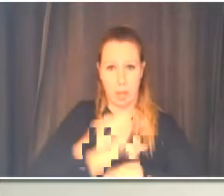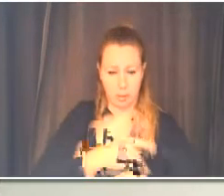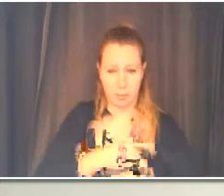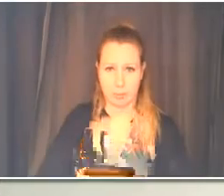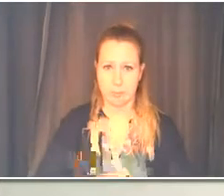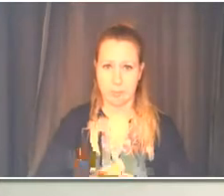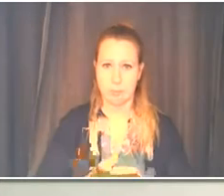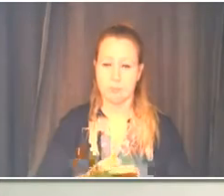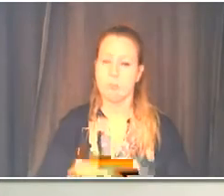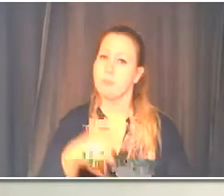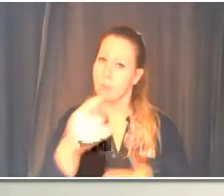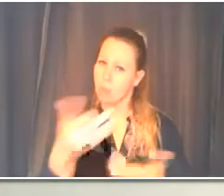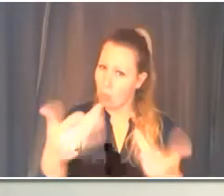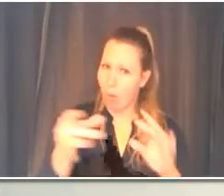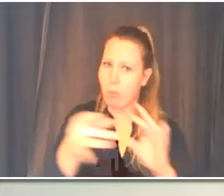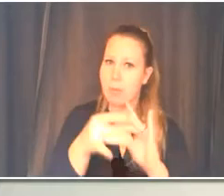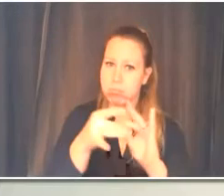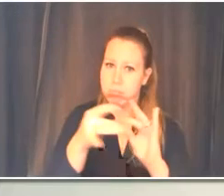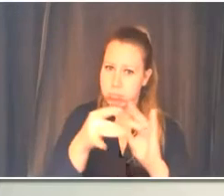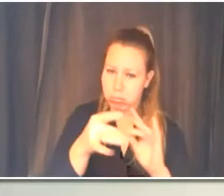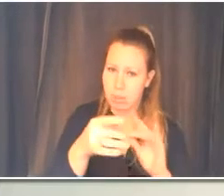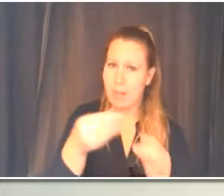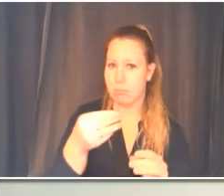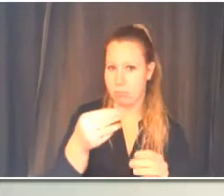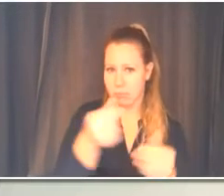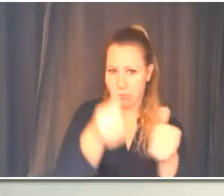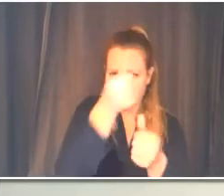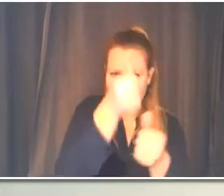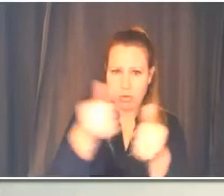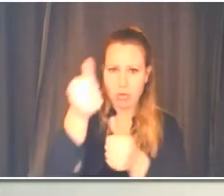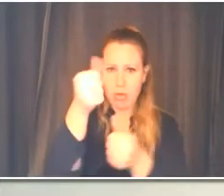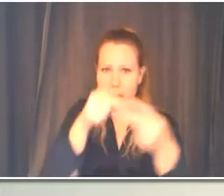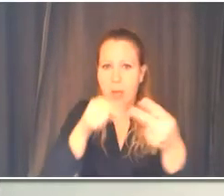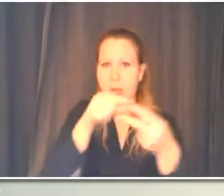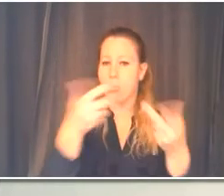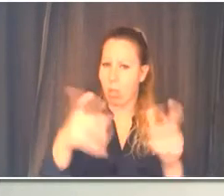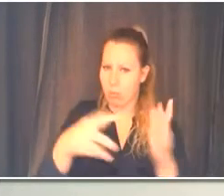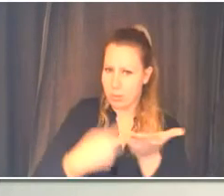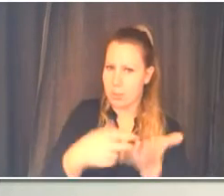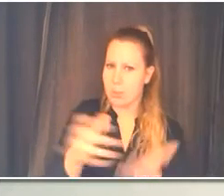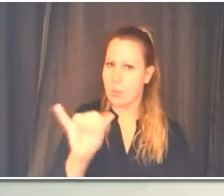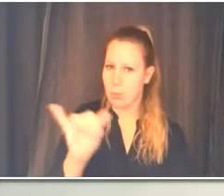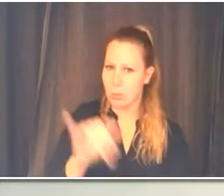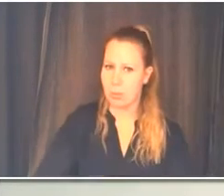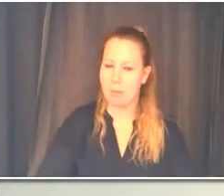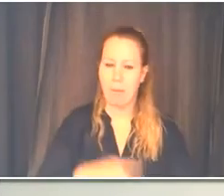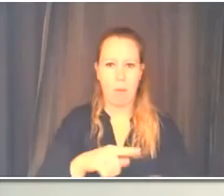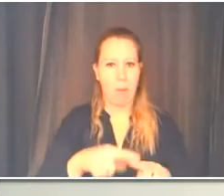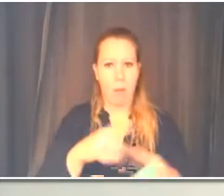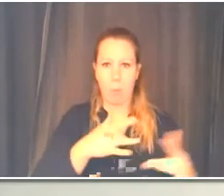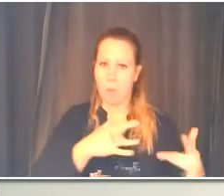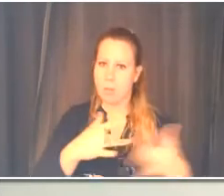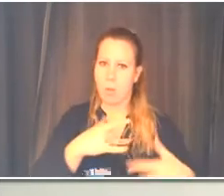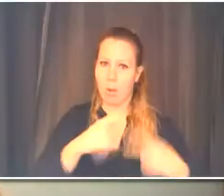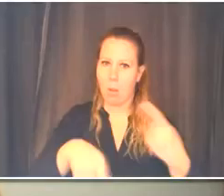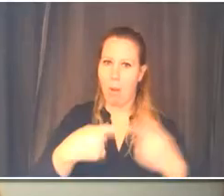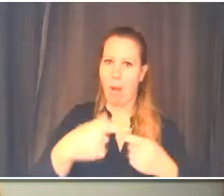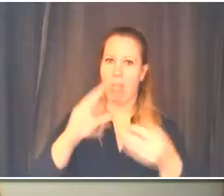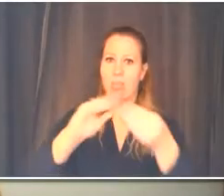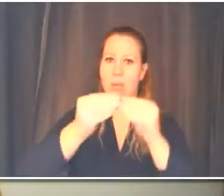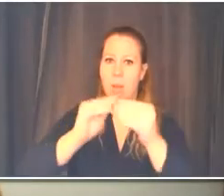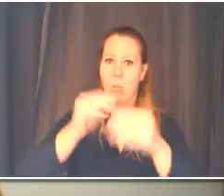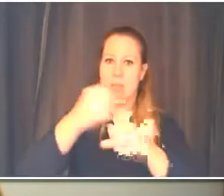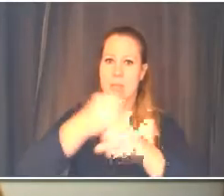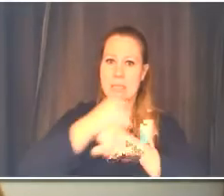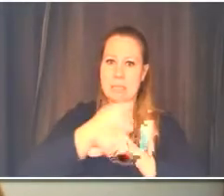down 15% and I wanted to see if that trend has continued in April okay so we'll look